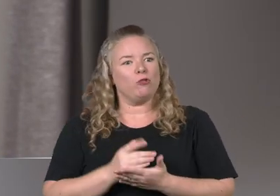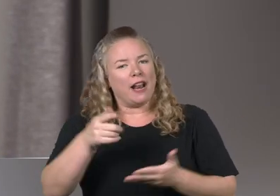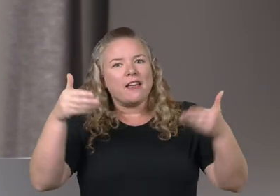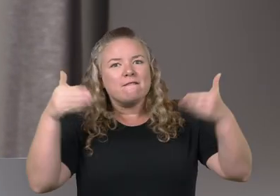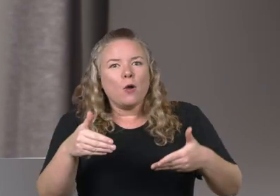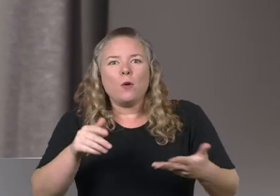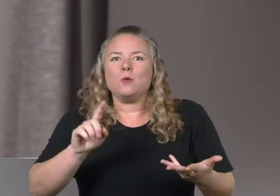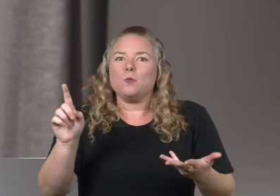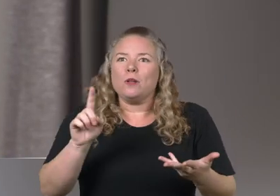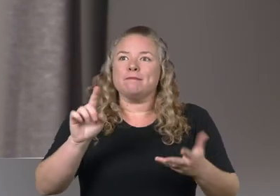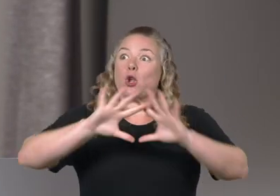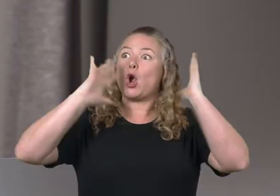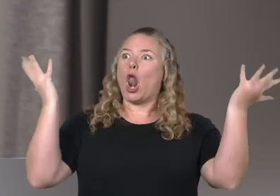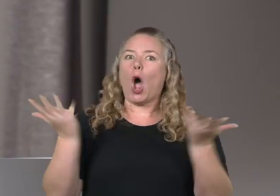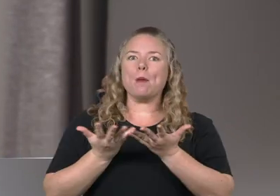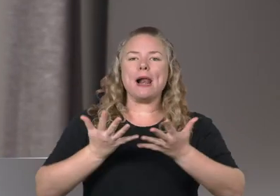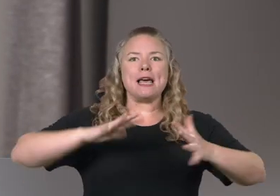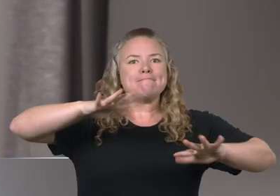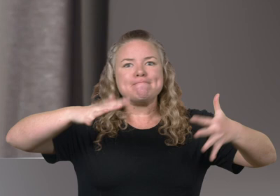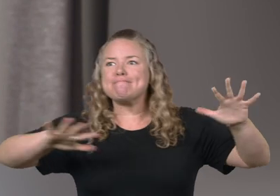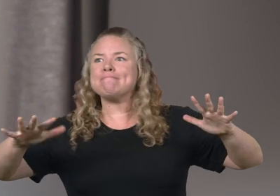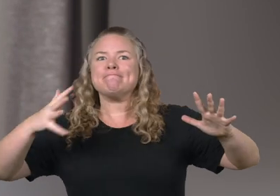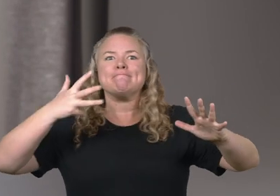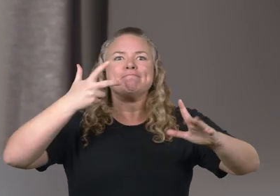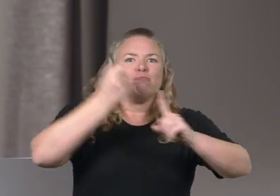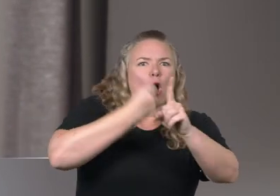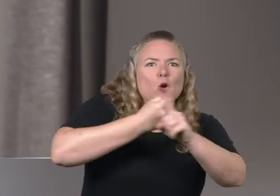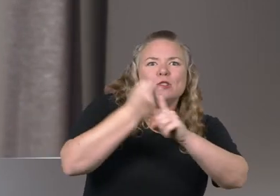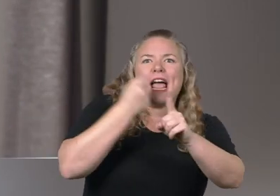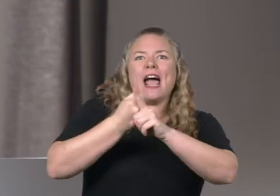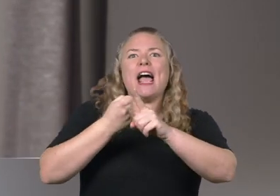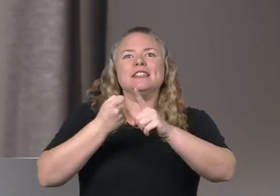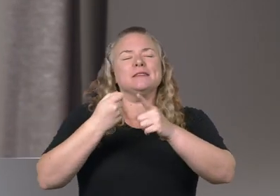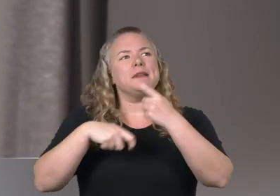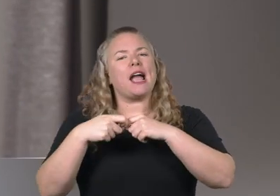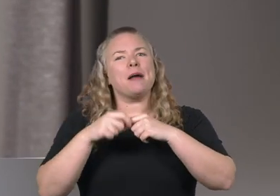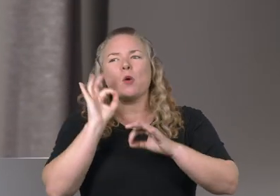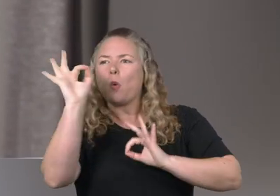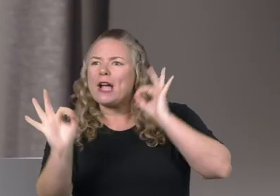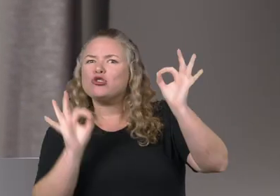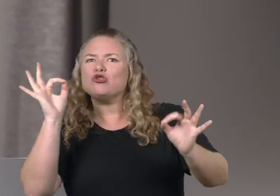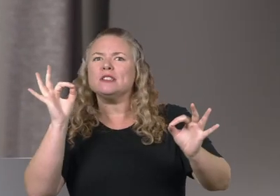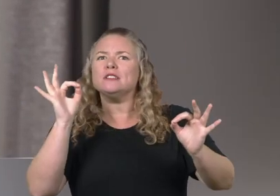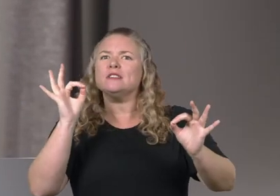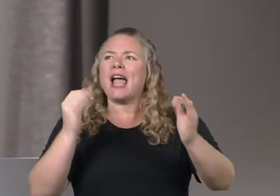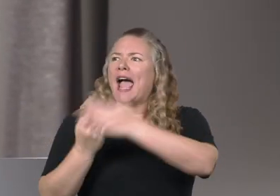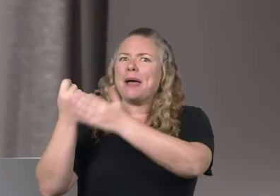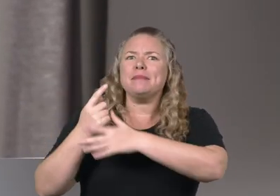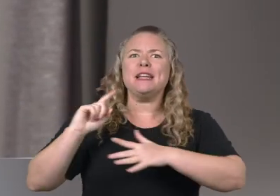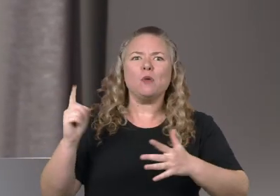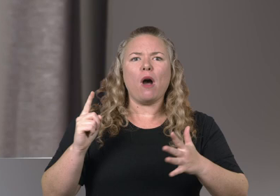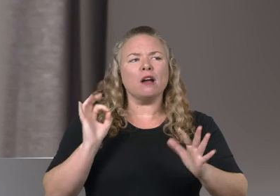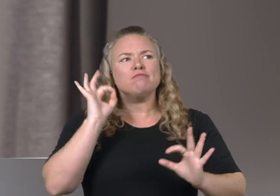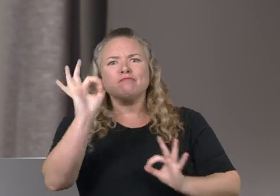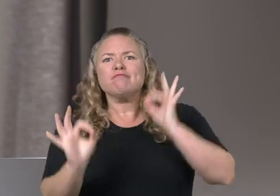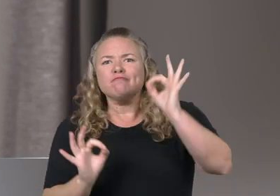Cairo. And it had really picked up on the questions and conditions of global unrest and